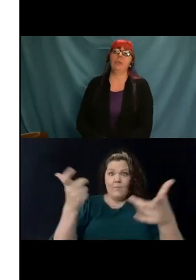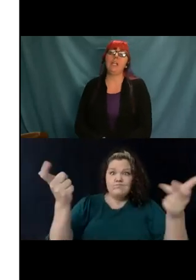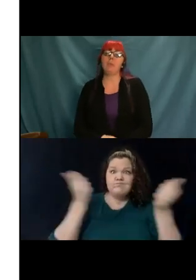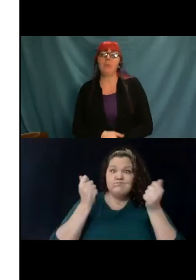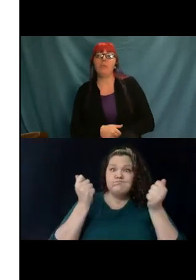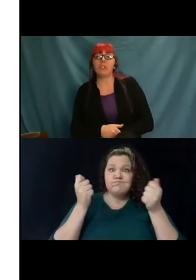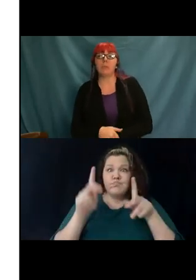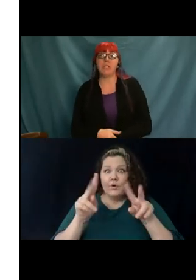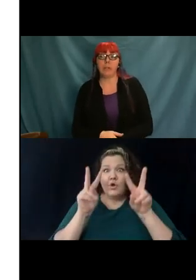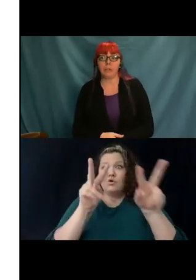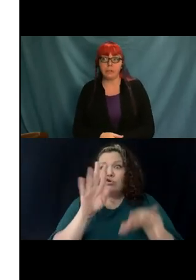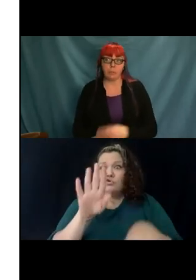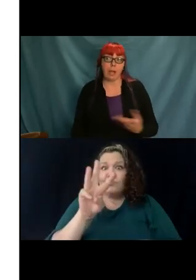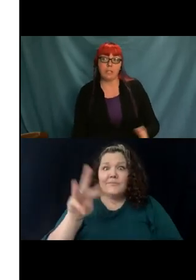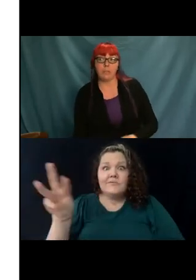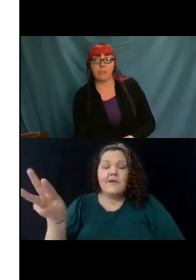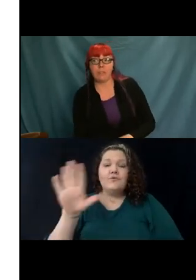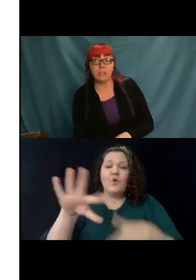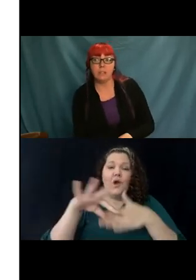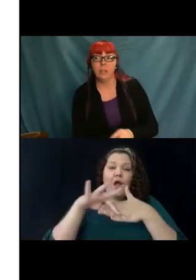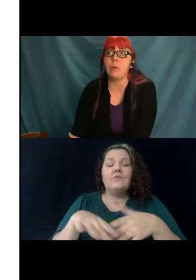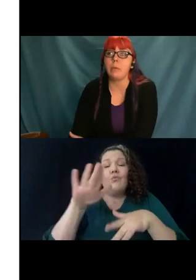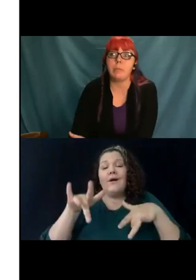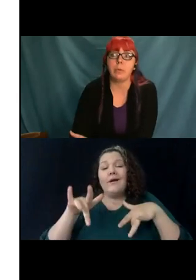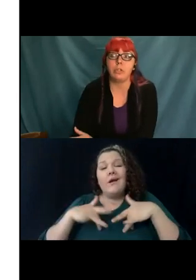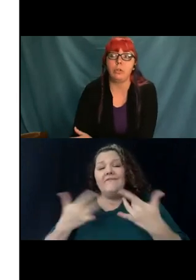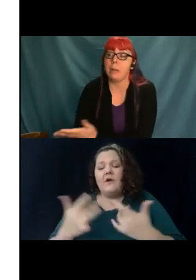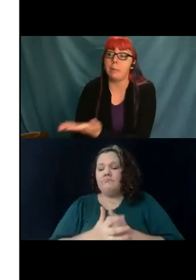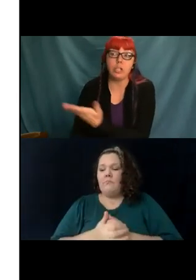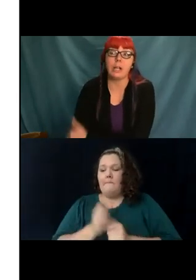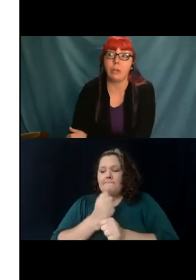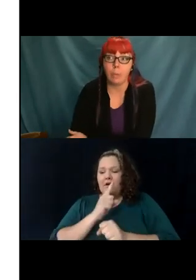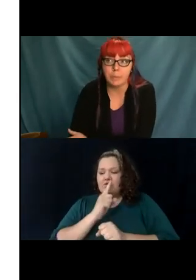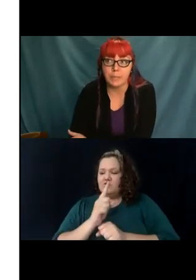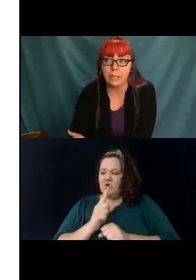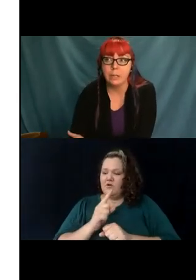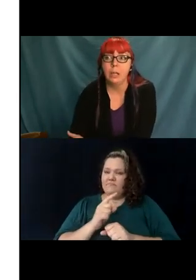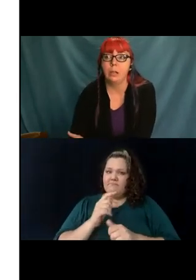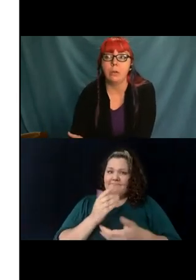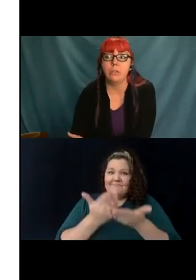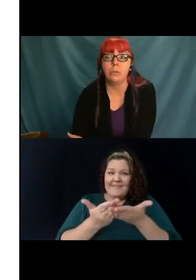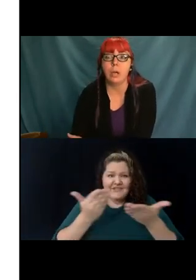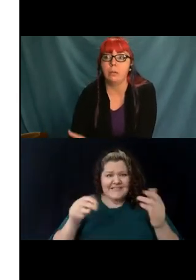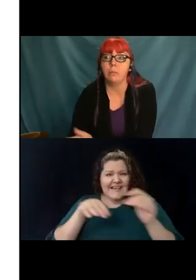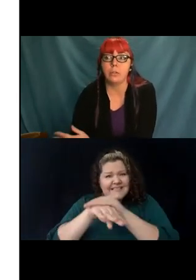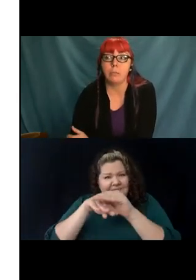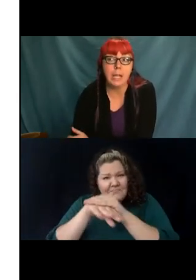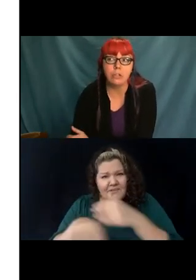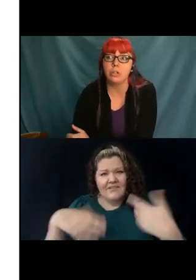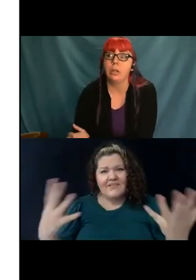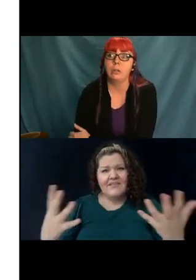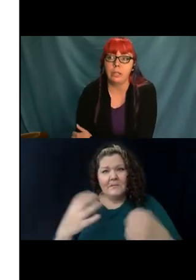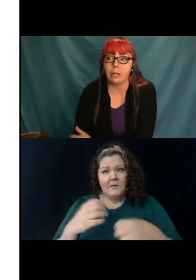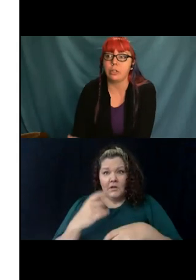When you're creating promotional materials, perhaps it's for an event, you obviously want people to maybe check out your website, go to a certain